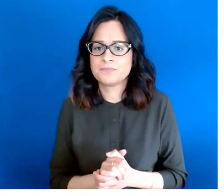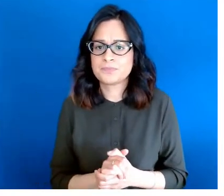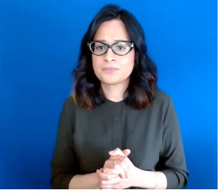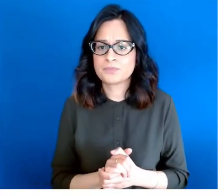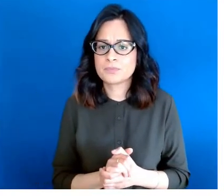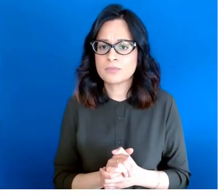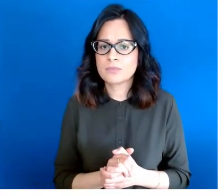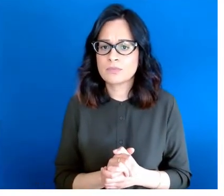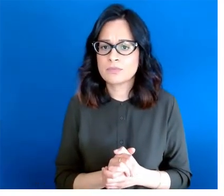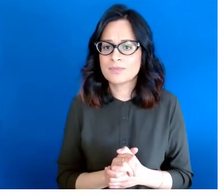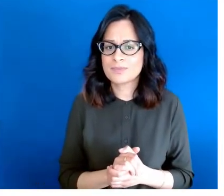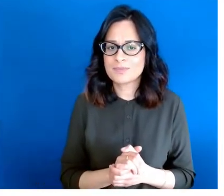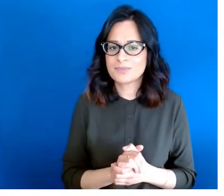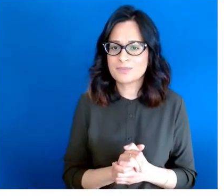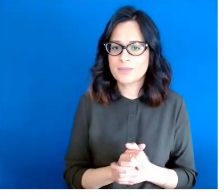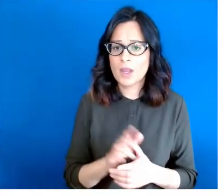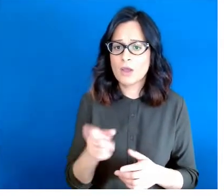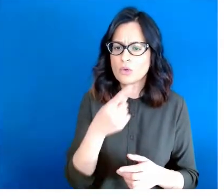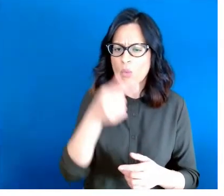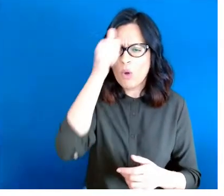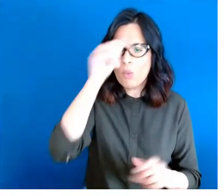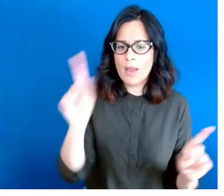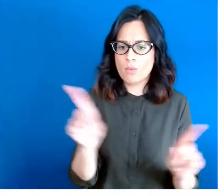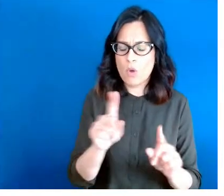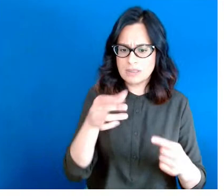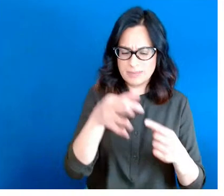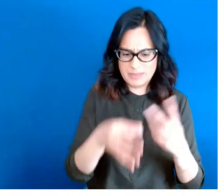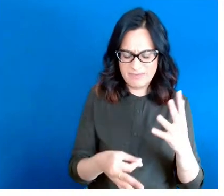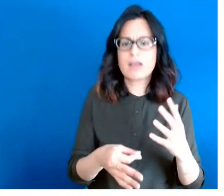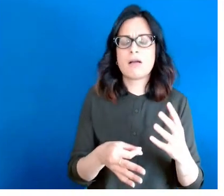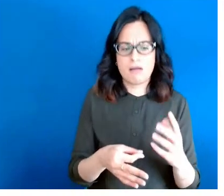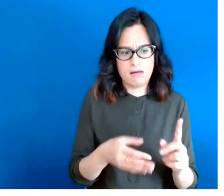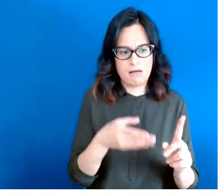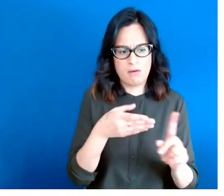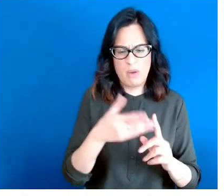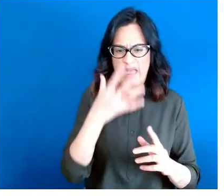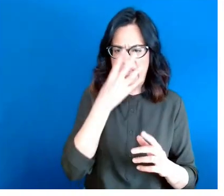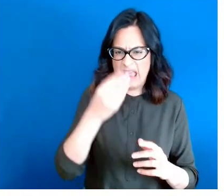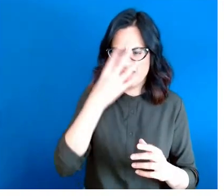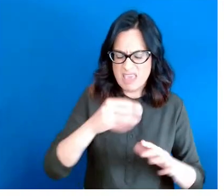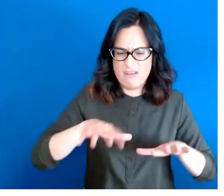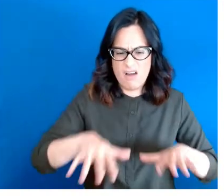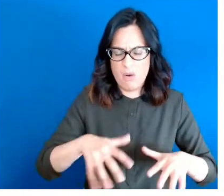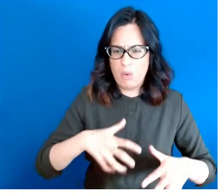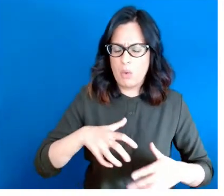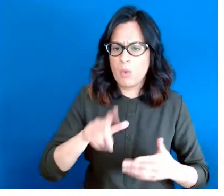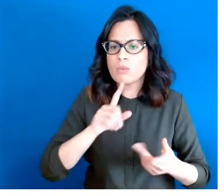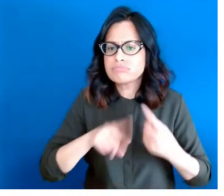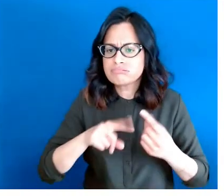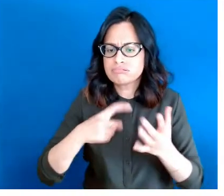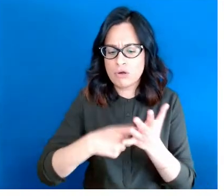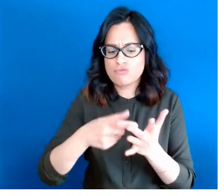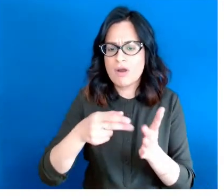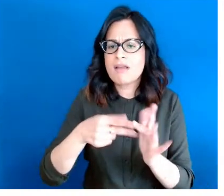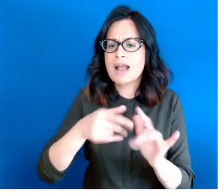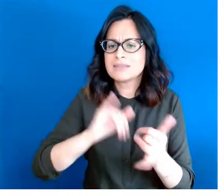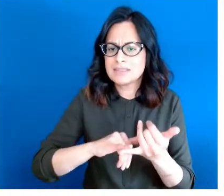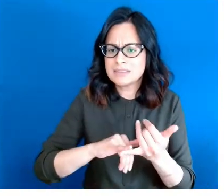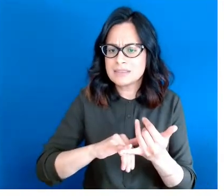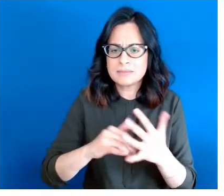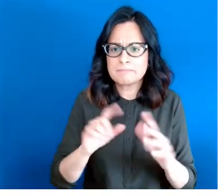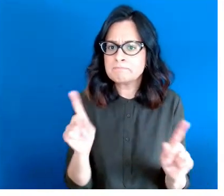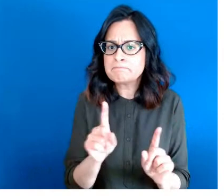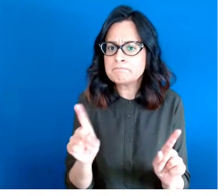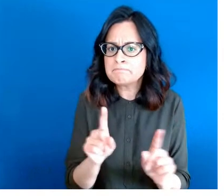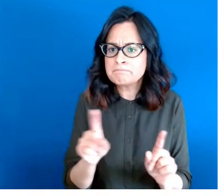You're probably aware of the typical symptoms of hay fever and allergic rhinitis. They are an